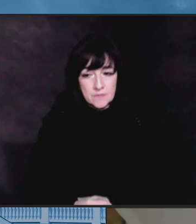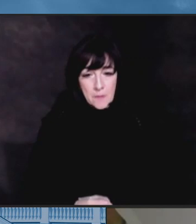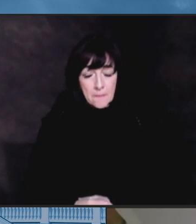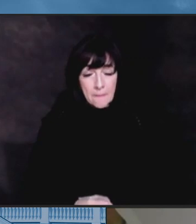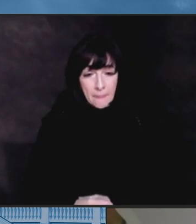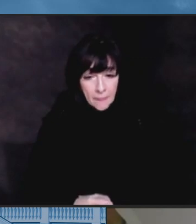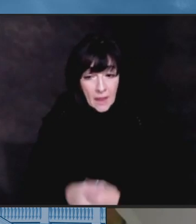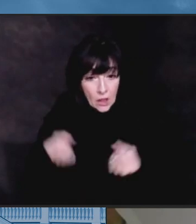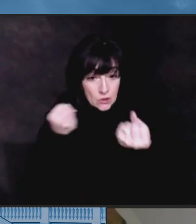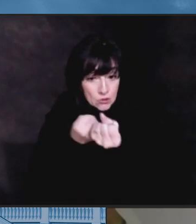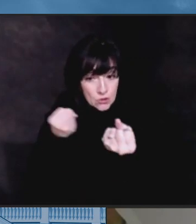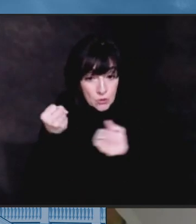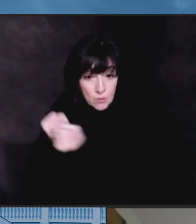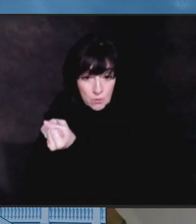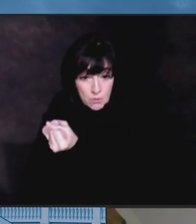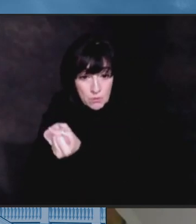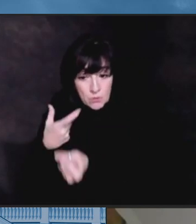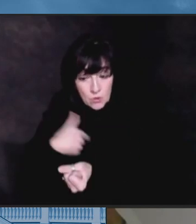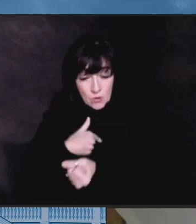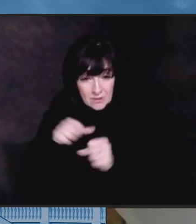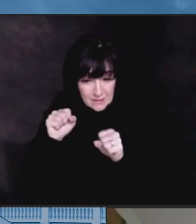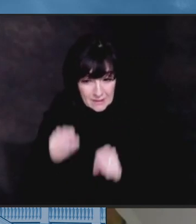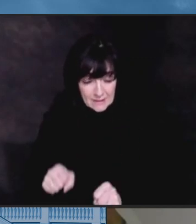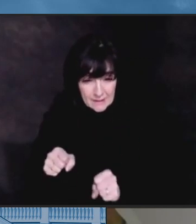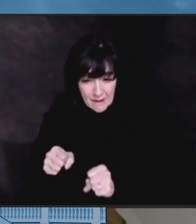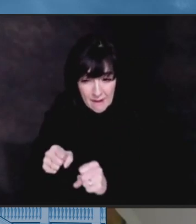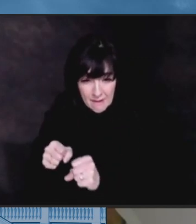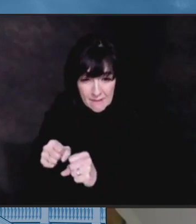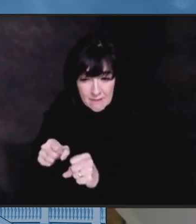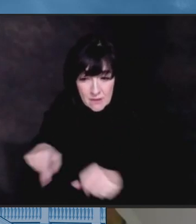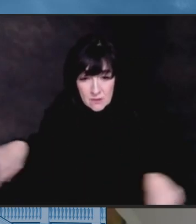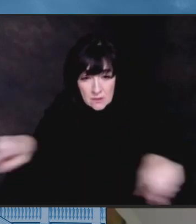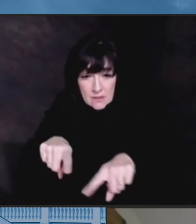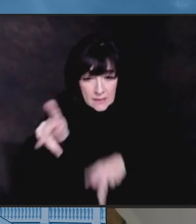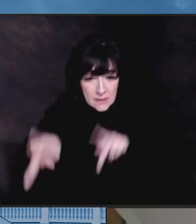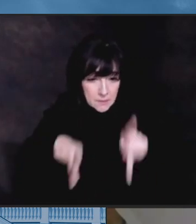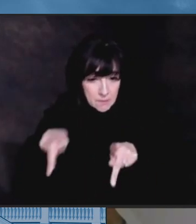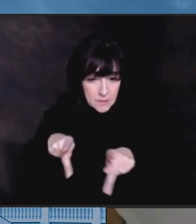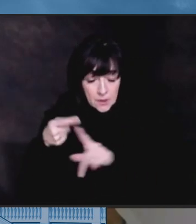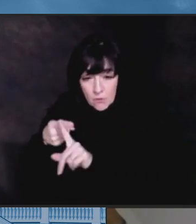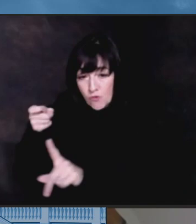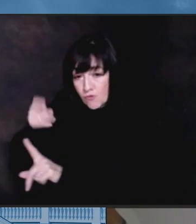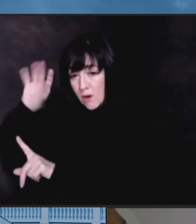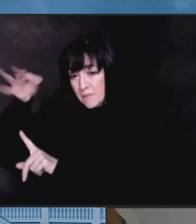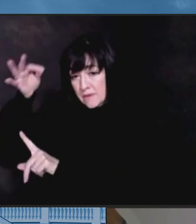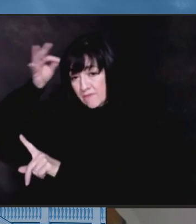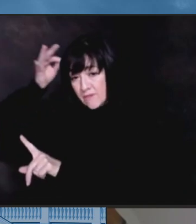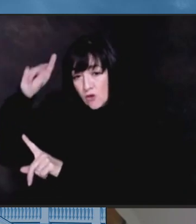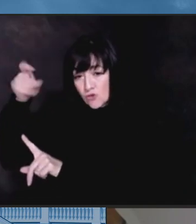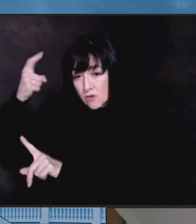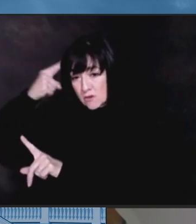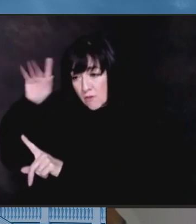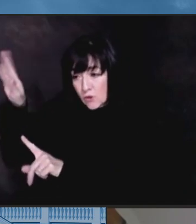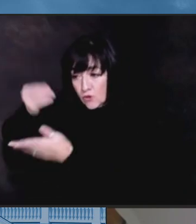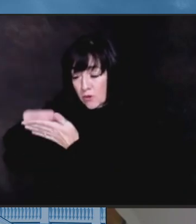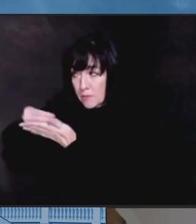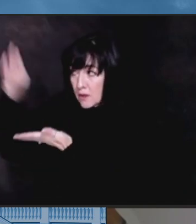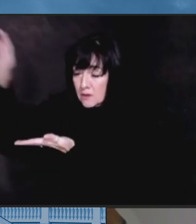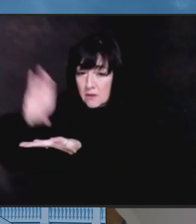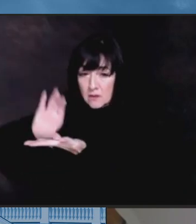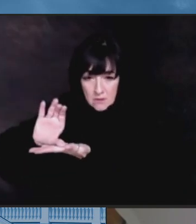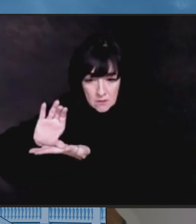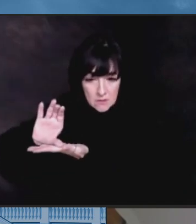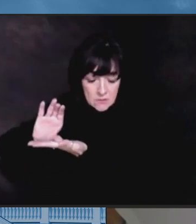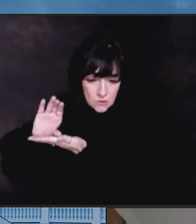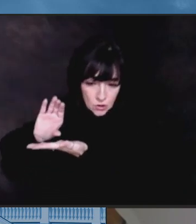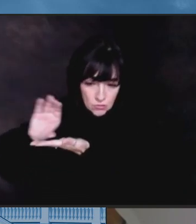make through the COVID-19 relief funds coming from the federal government, again, all our appreciation